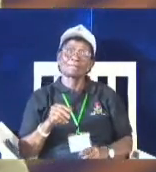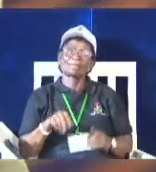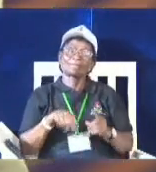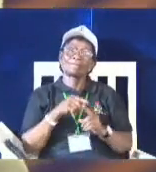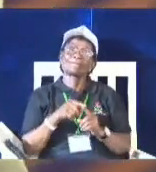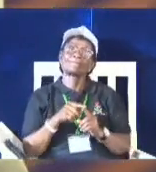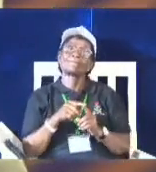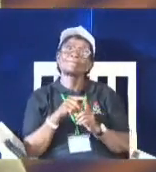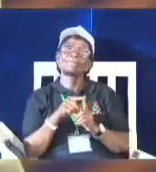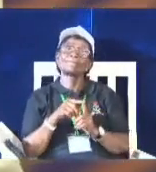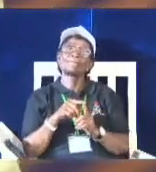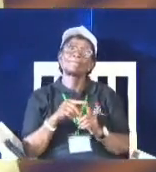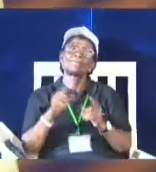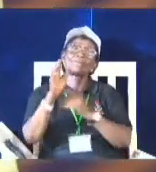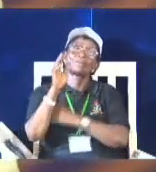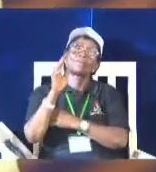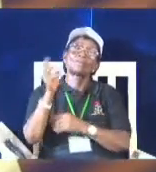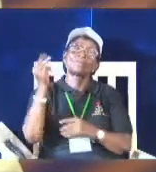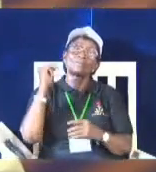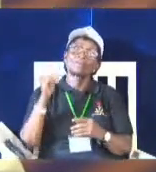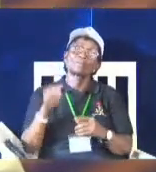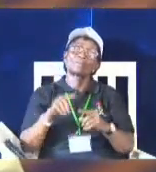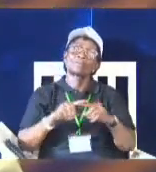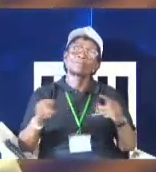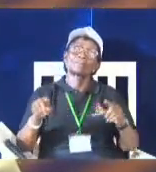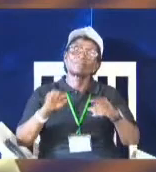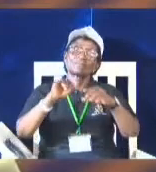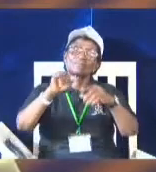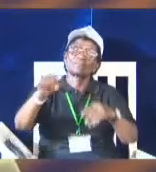when God was delivering